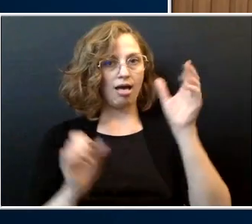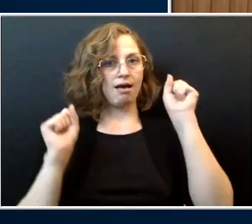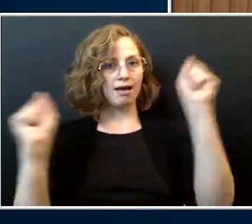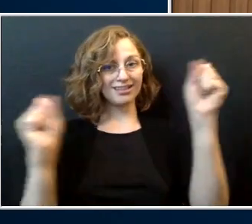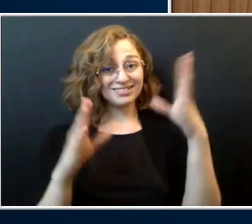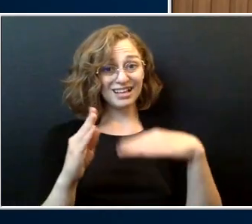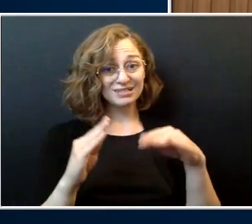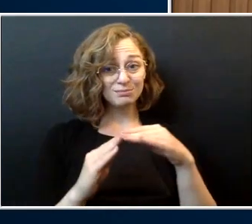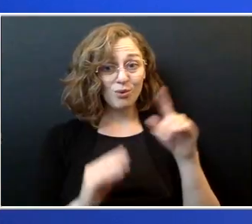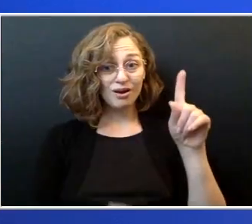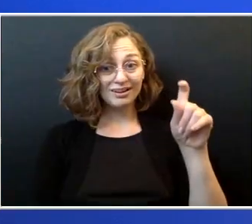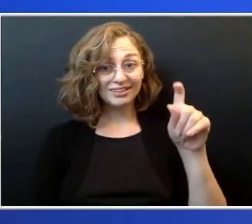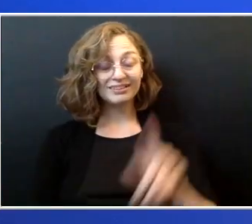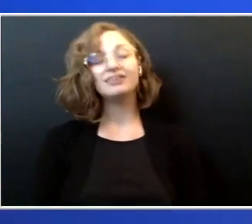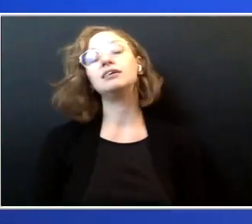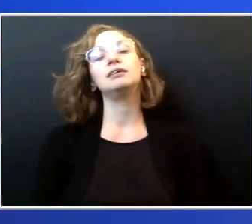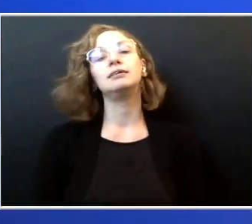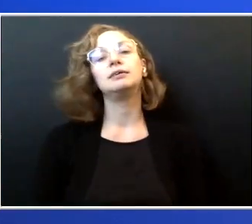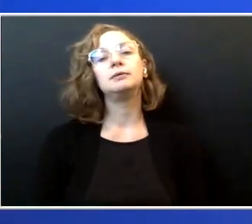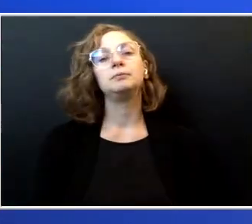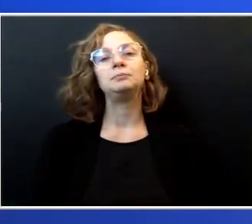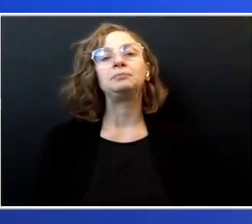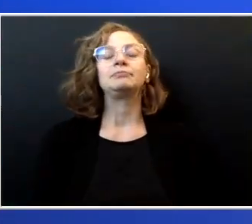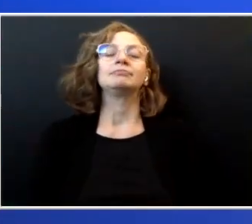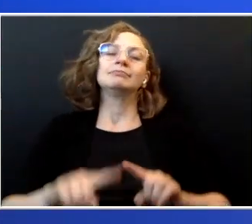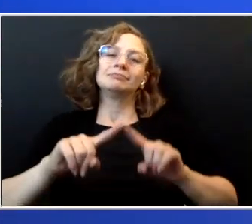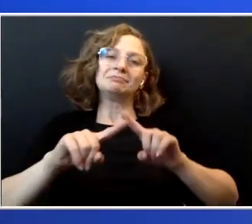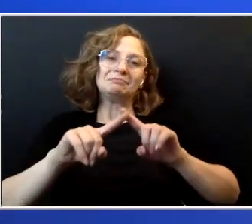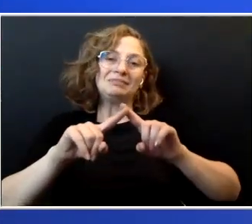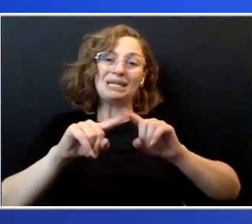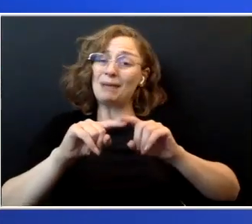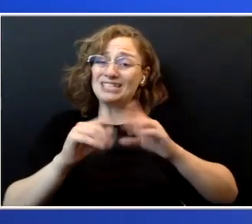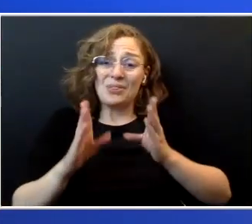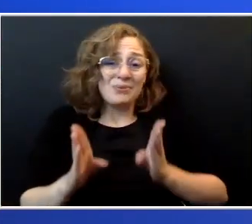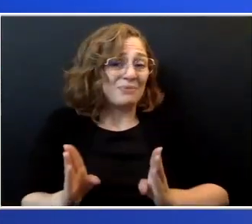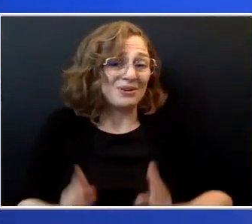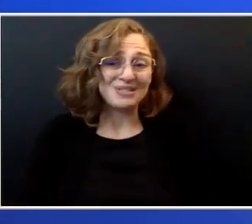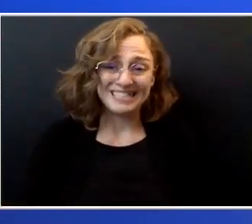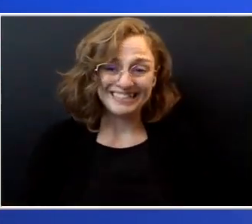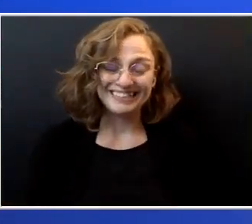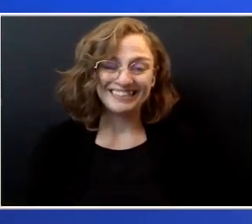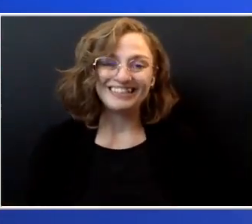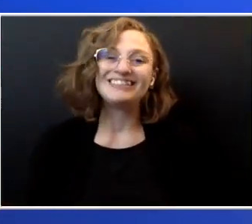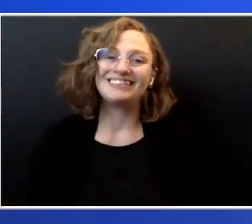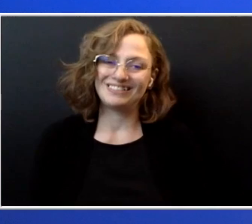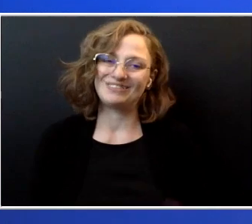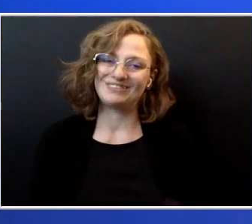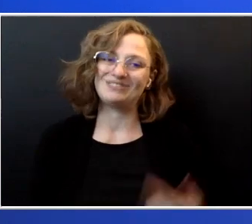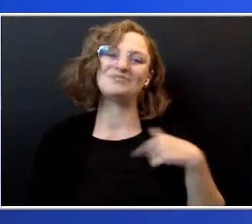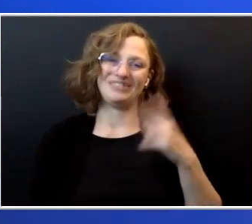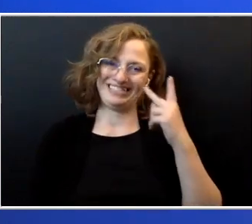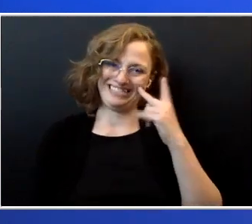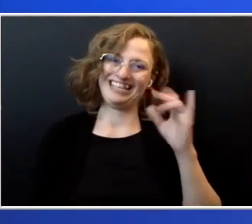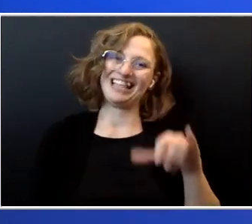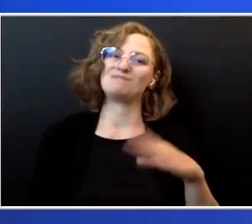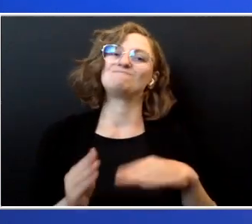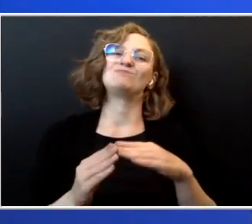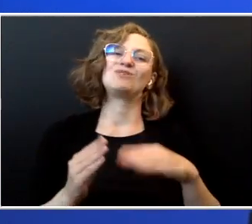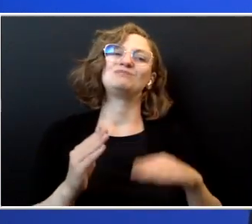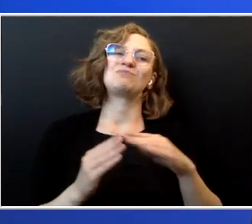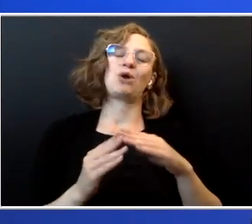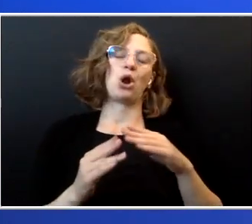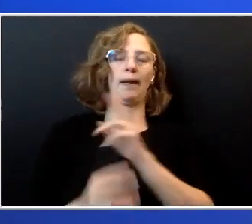Yeah, so I think it depends on the human. We're starting to learn that more and more, and the motivation of the person. If you're the kind of person